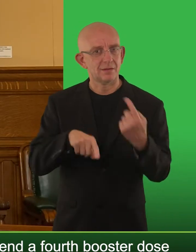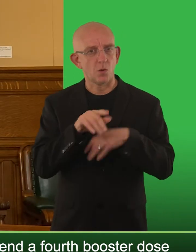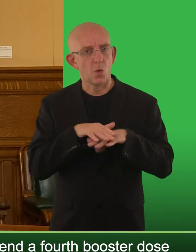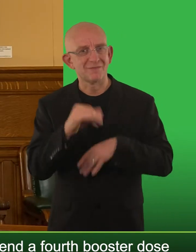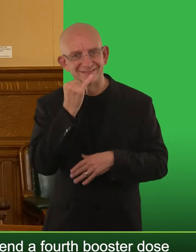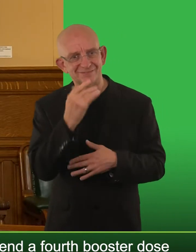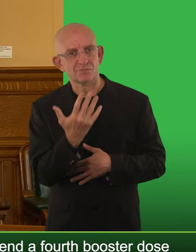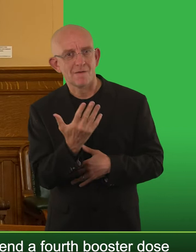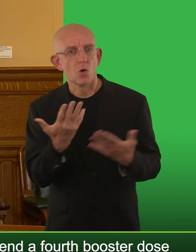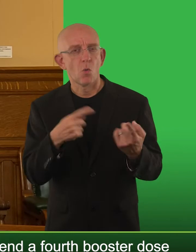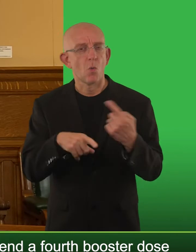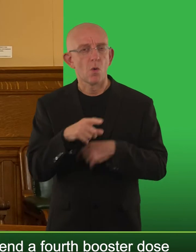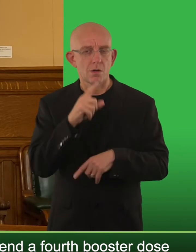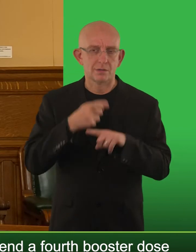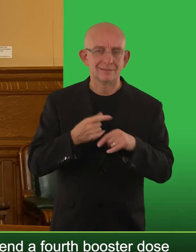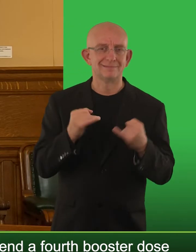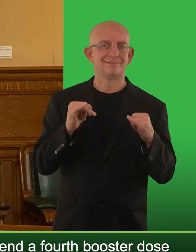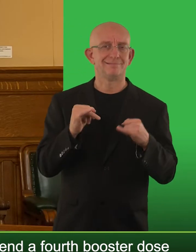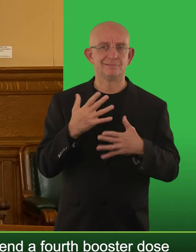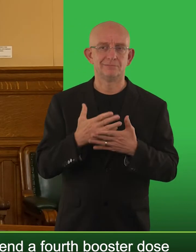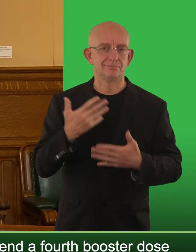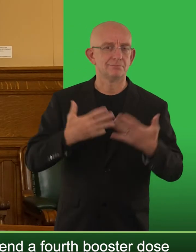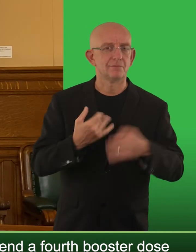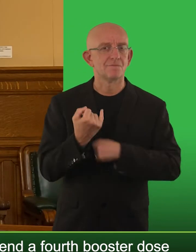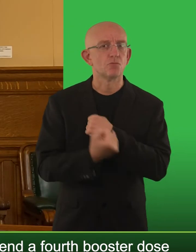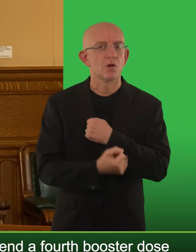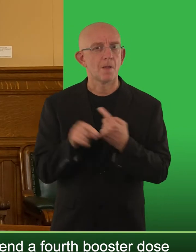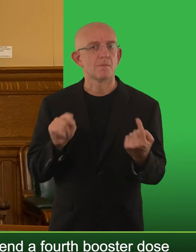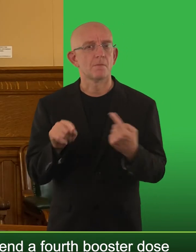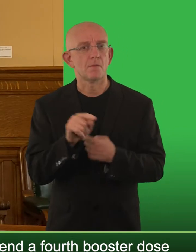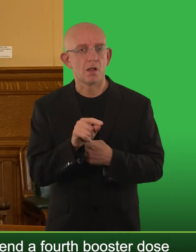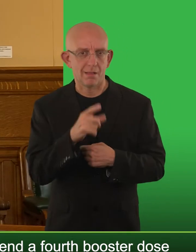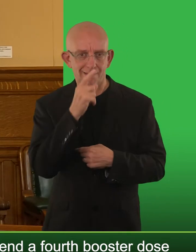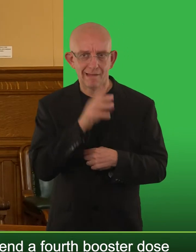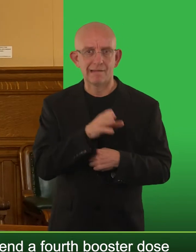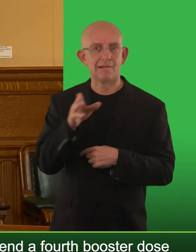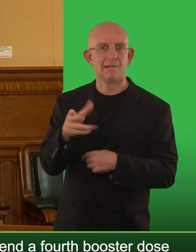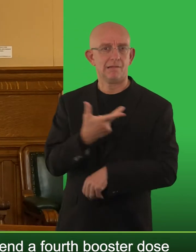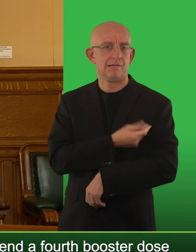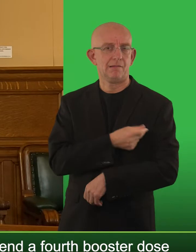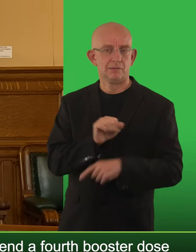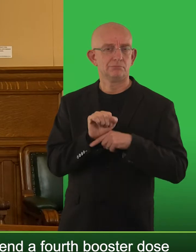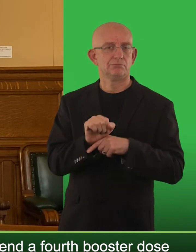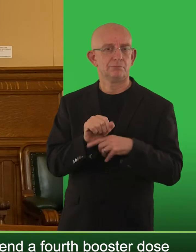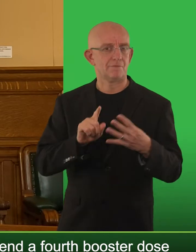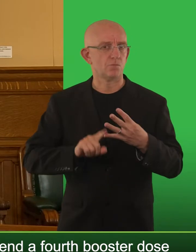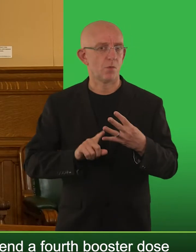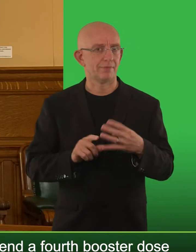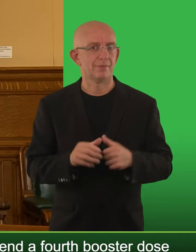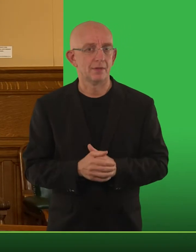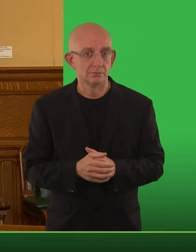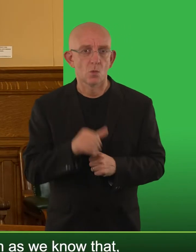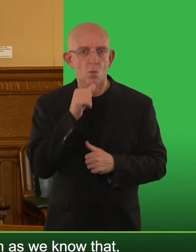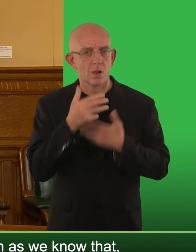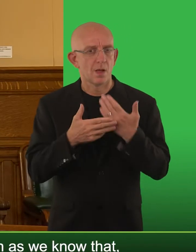recommend a fourth booster dose for 65 plus and clinically extremely